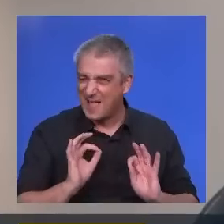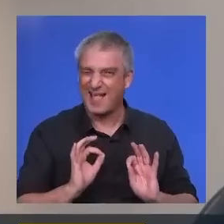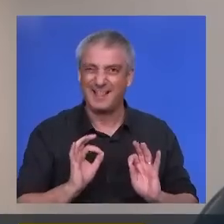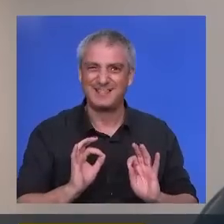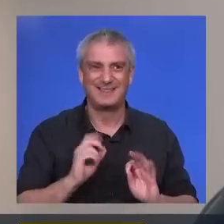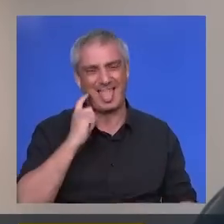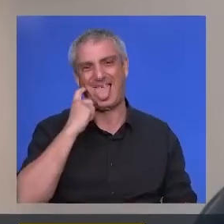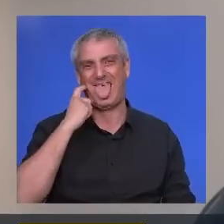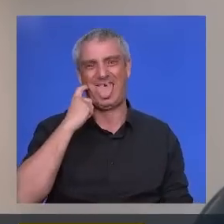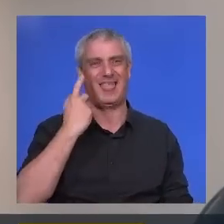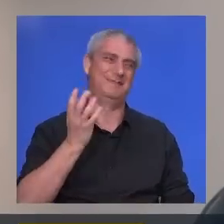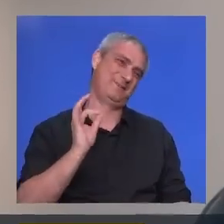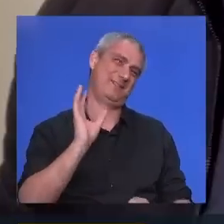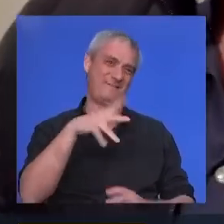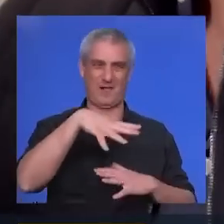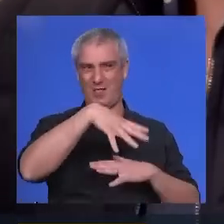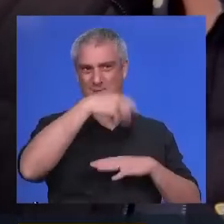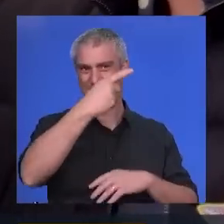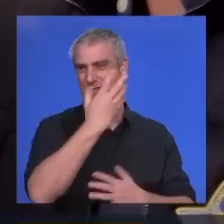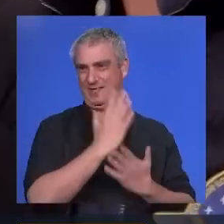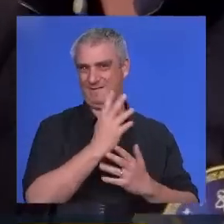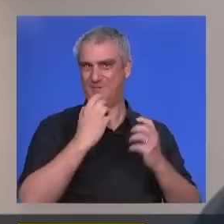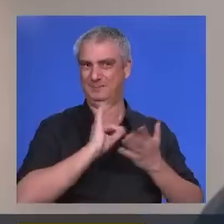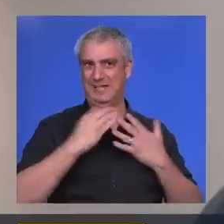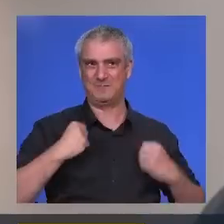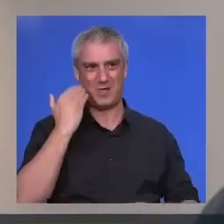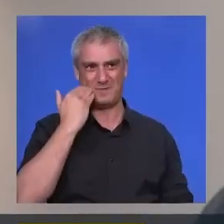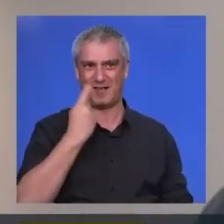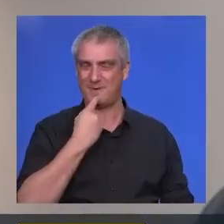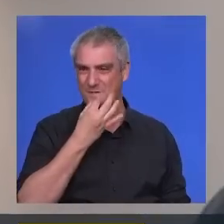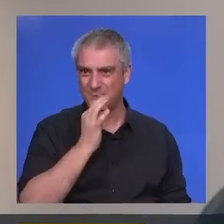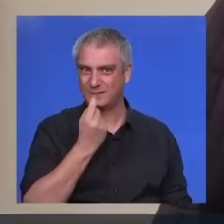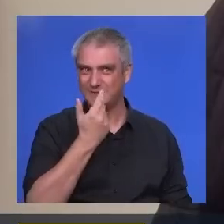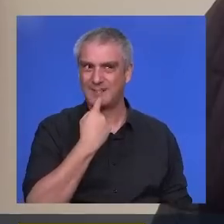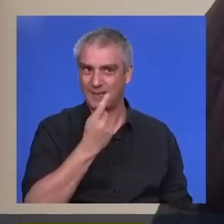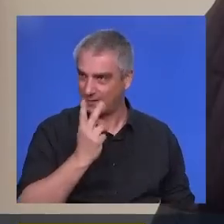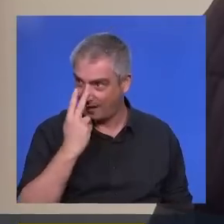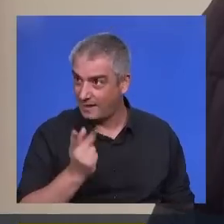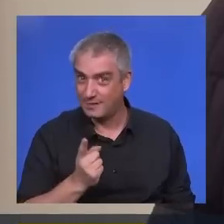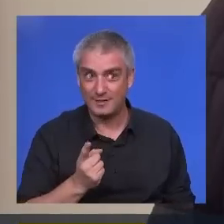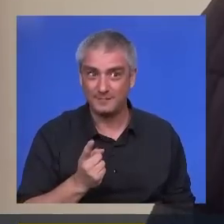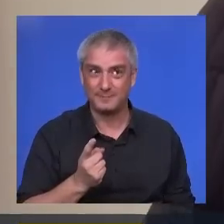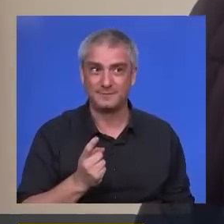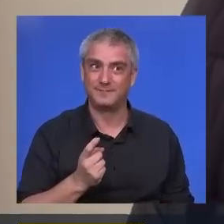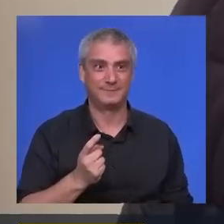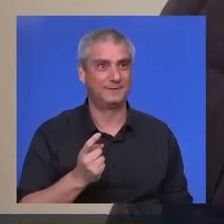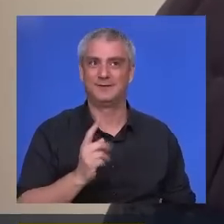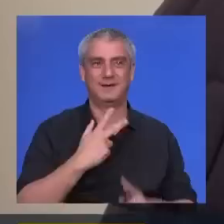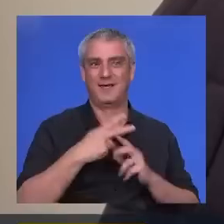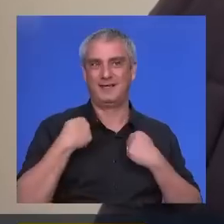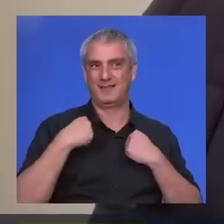Oh, come on. Even the Pentagon allowed some... No, have you seen it? I don't it's a small audience